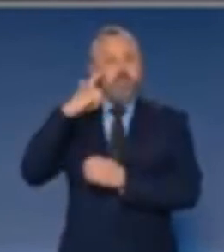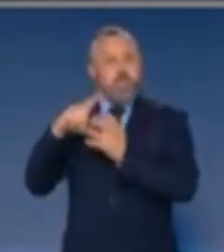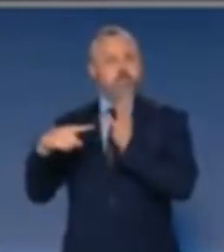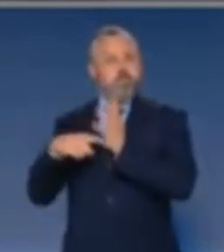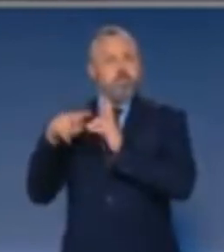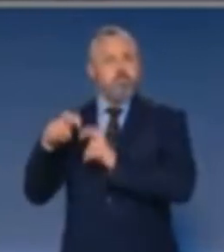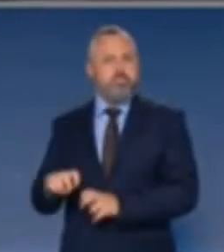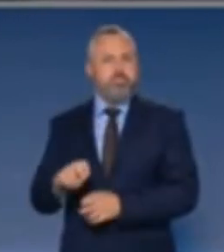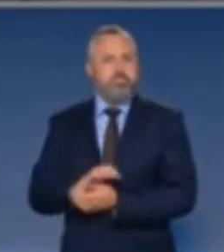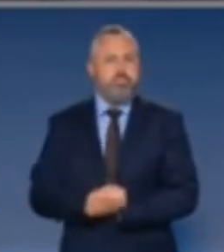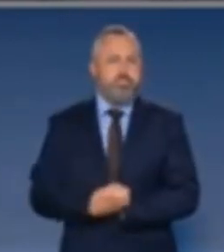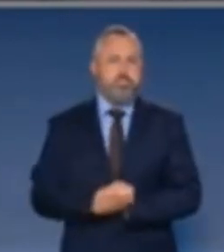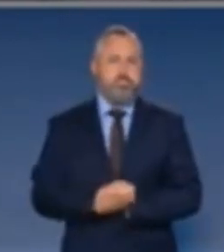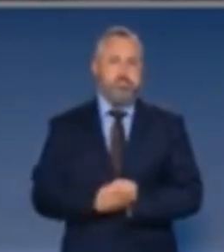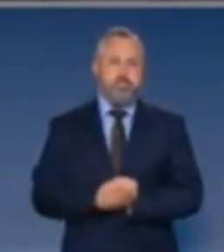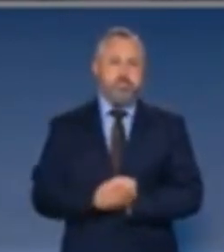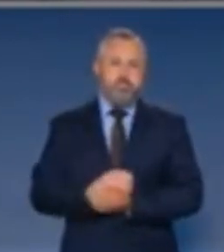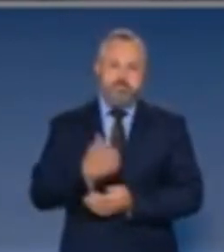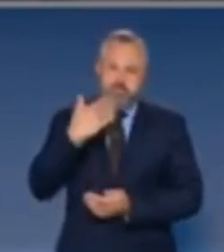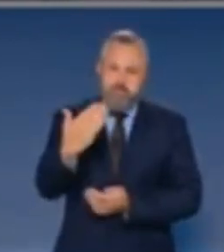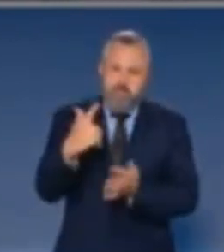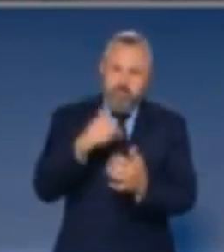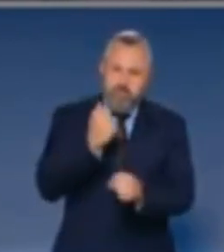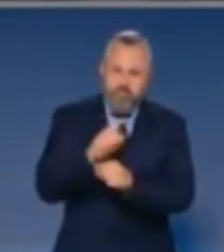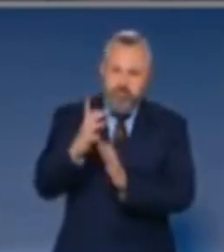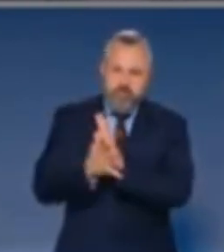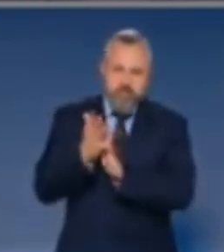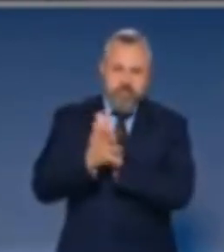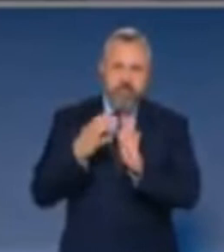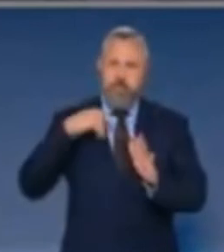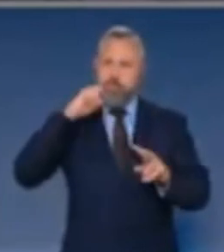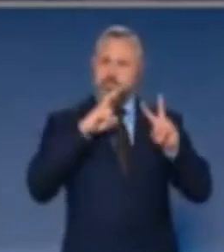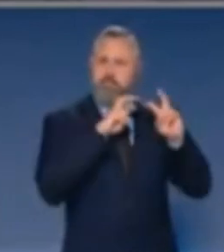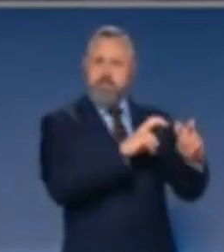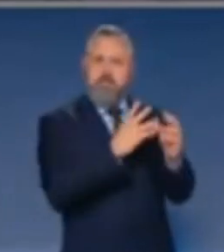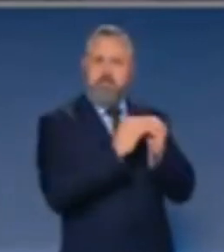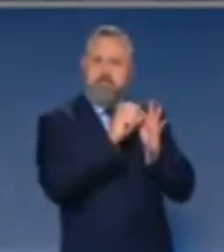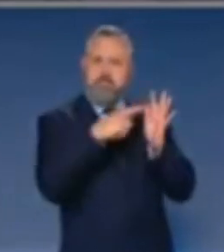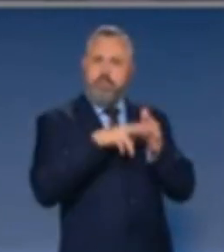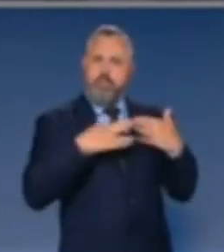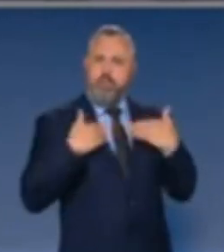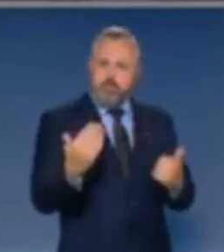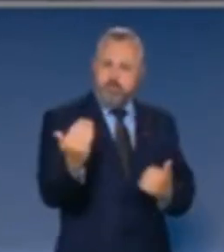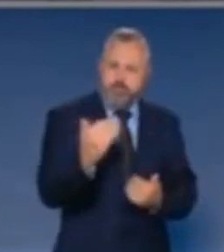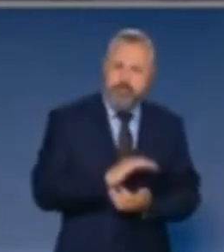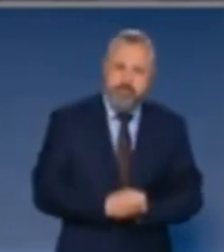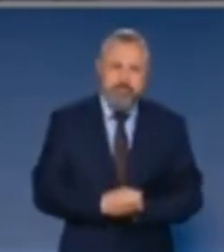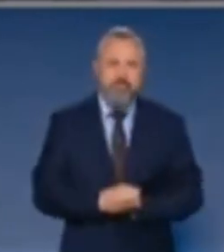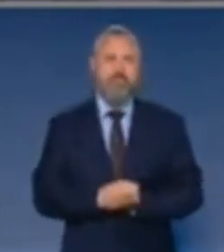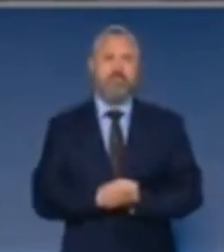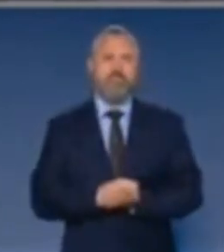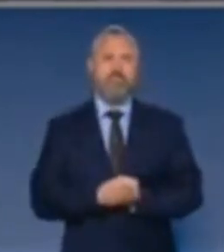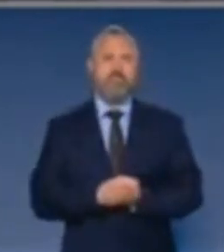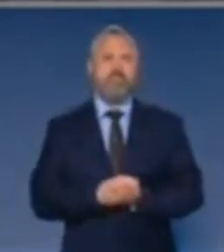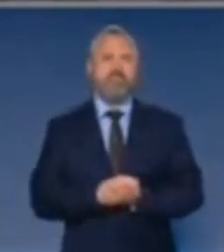to provide me with any examples, I'll be happy to take them up with the department. Minister, you've got, you said last week that it was going to be